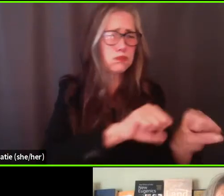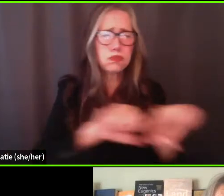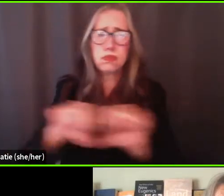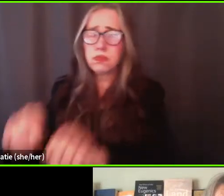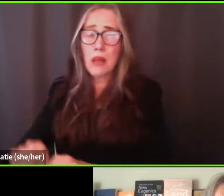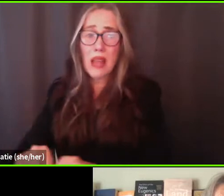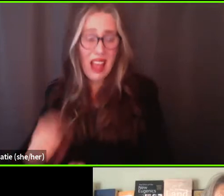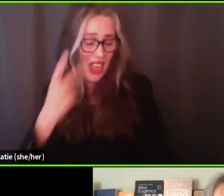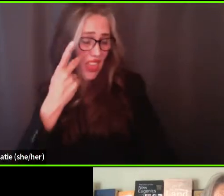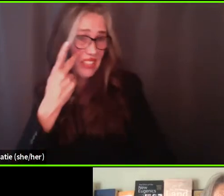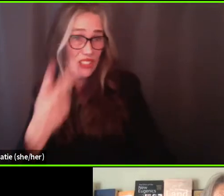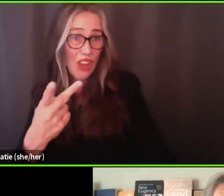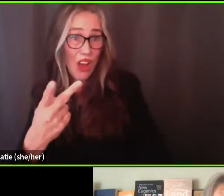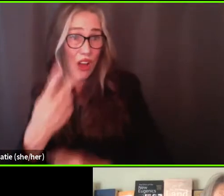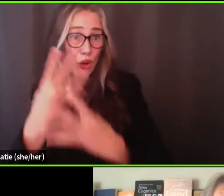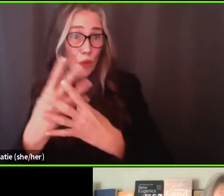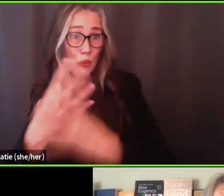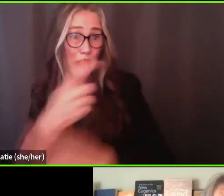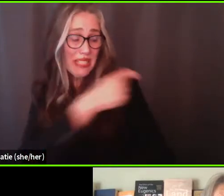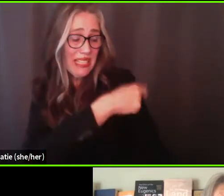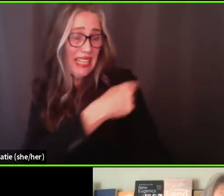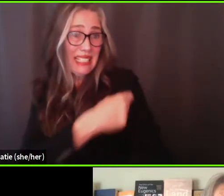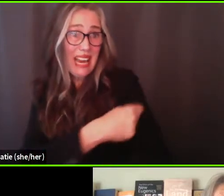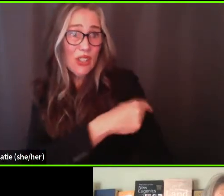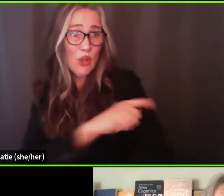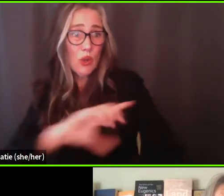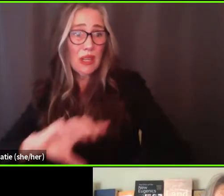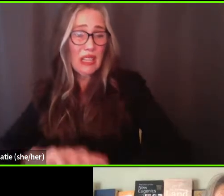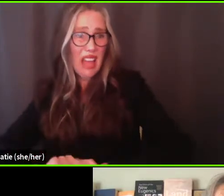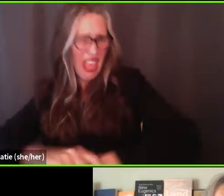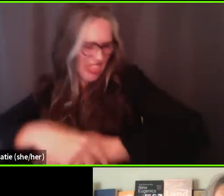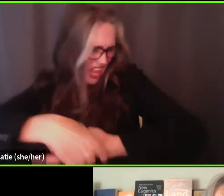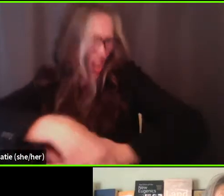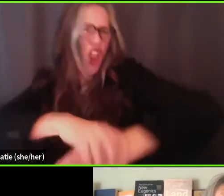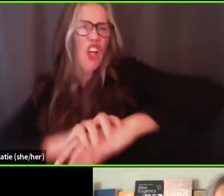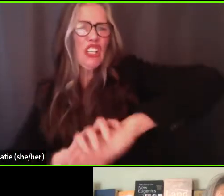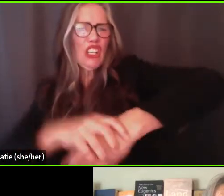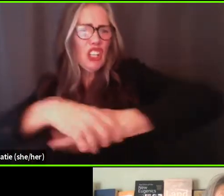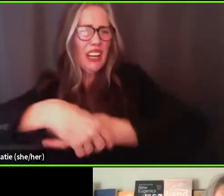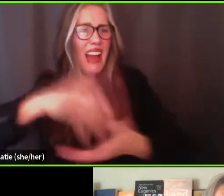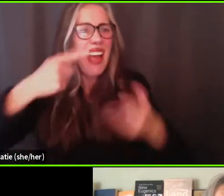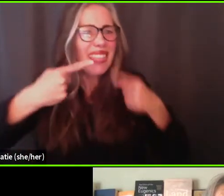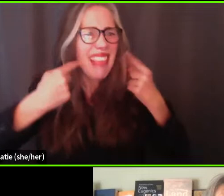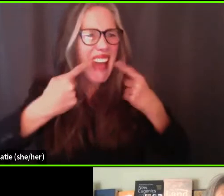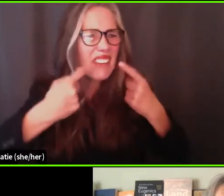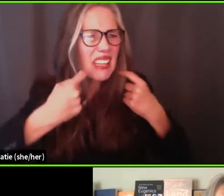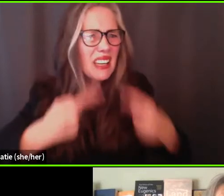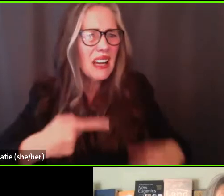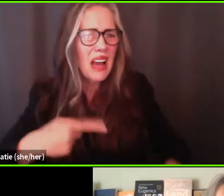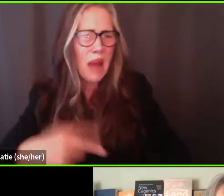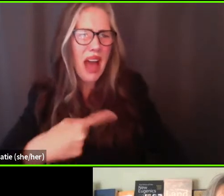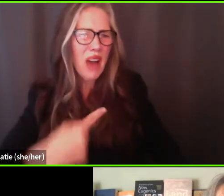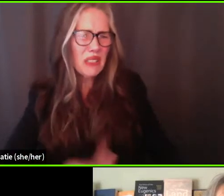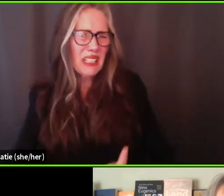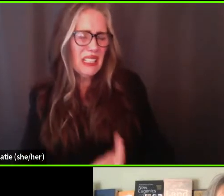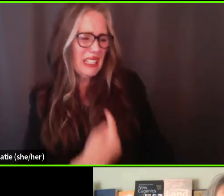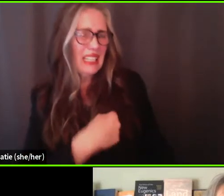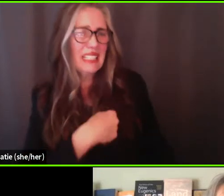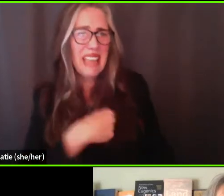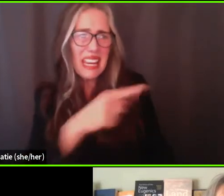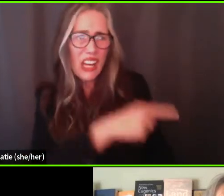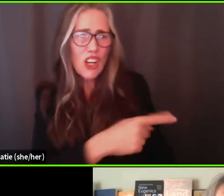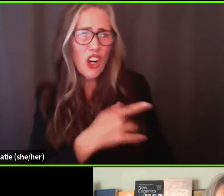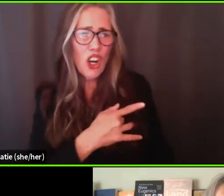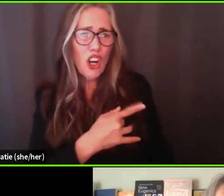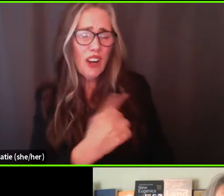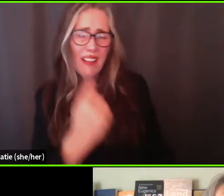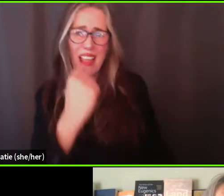tattoos they twisted her arm around looking at her tattoos laughing without taking her vitals and they decided that she